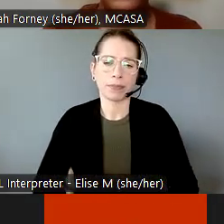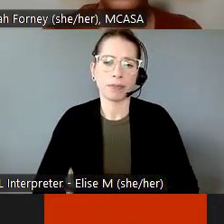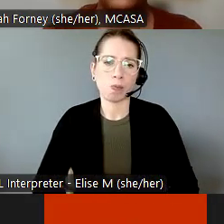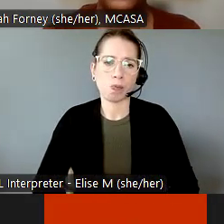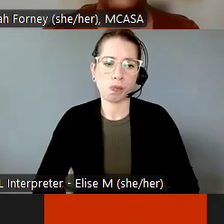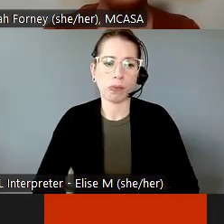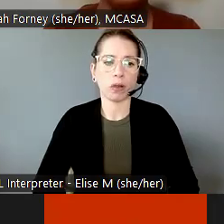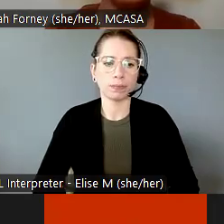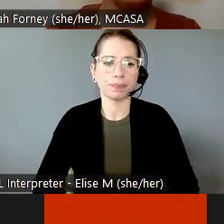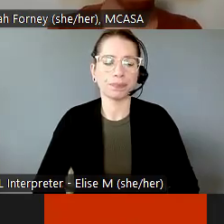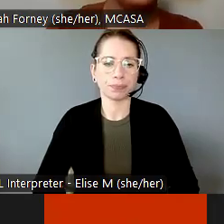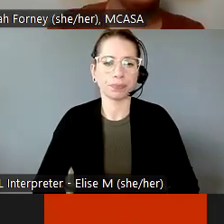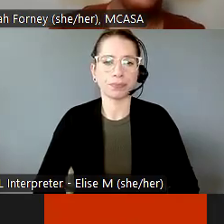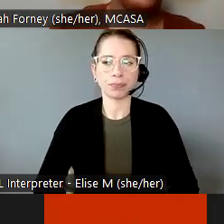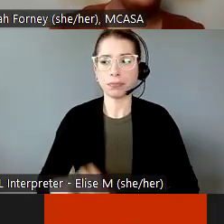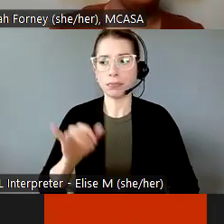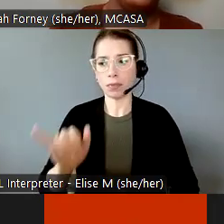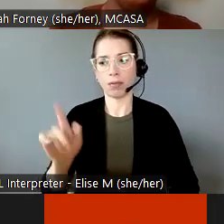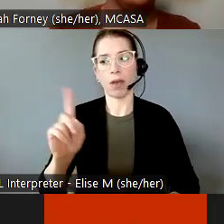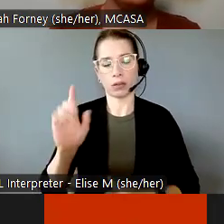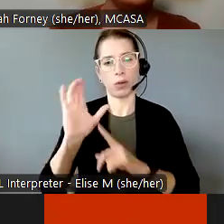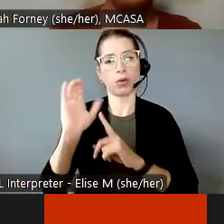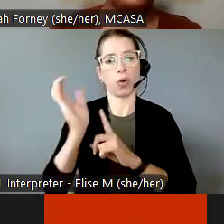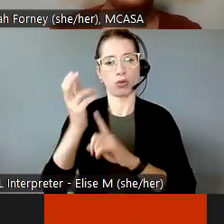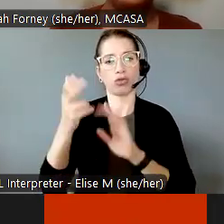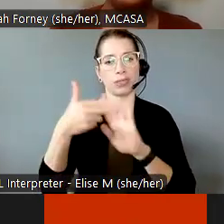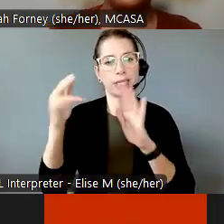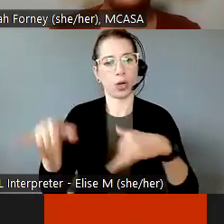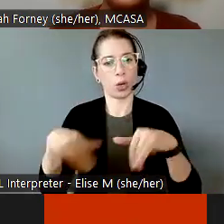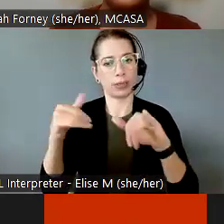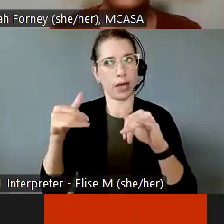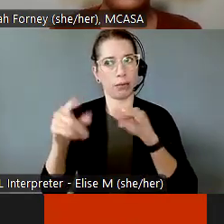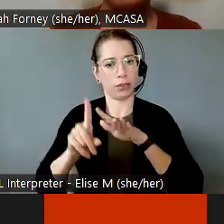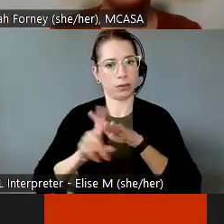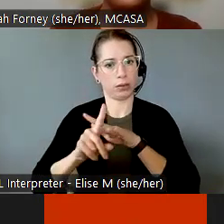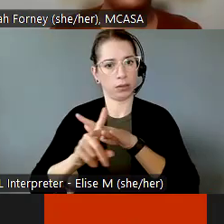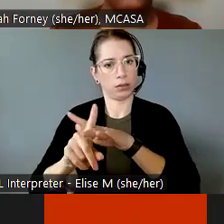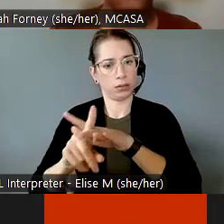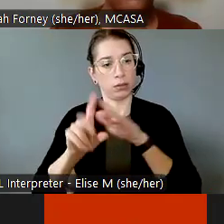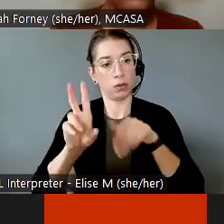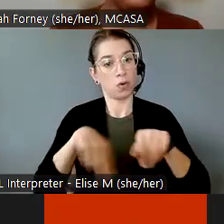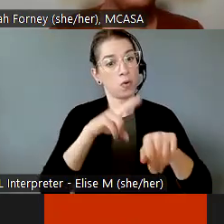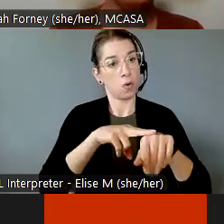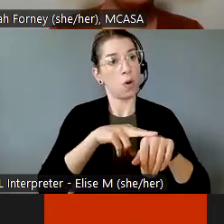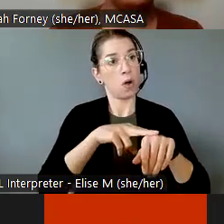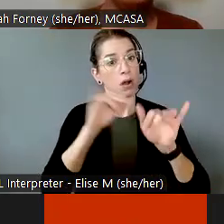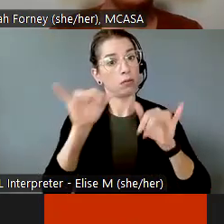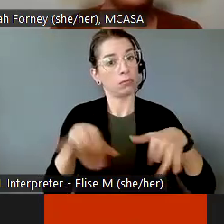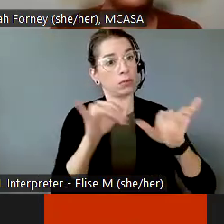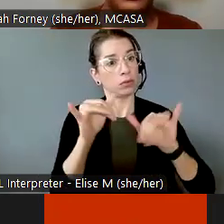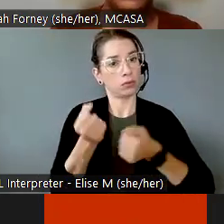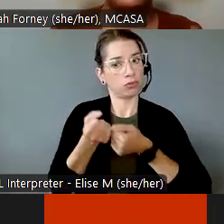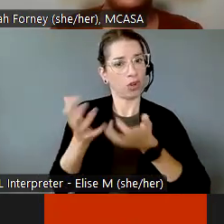And so this is where cultural stereotypes come into play because the defined norms have created harmful